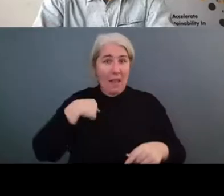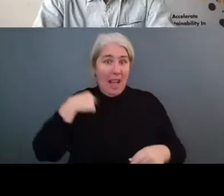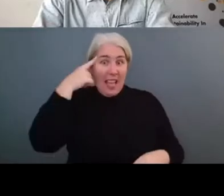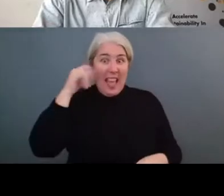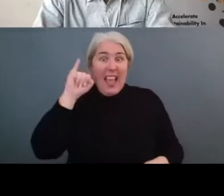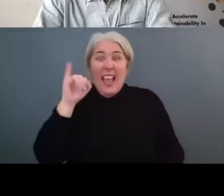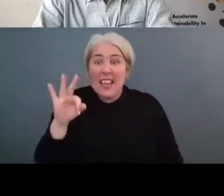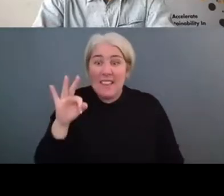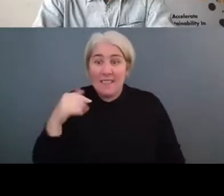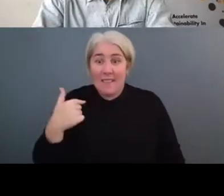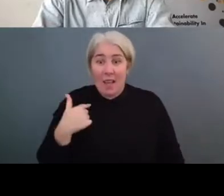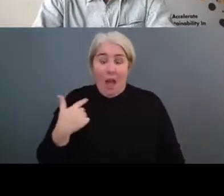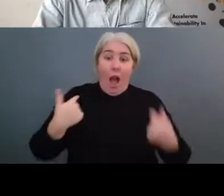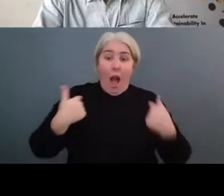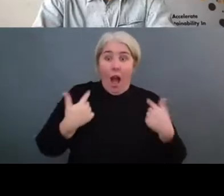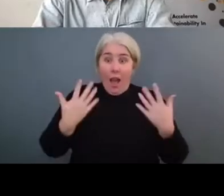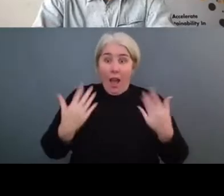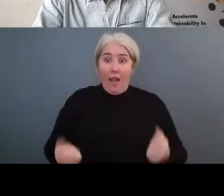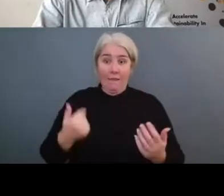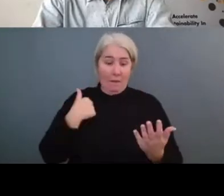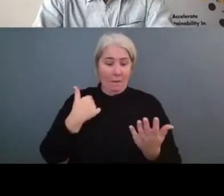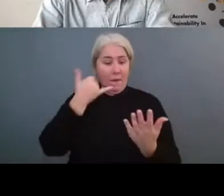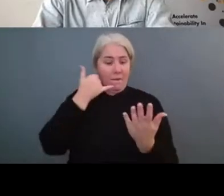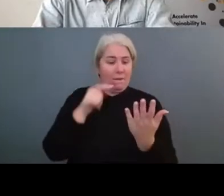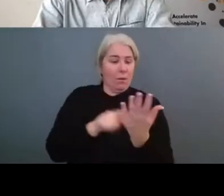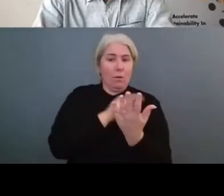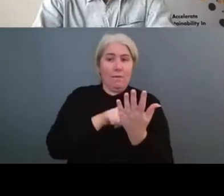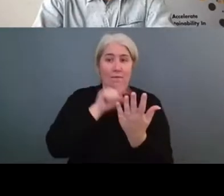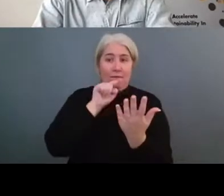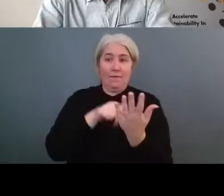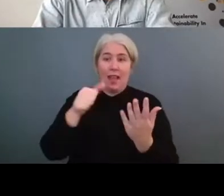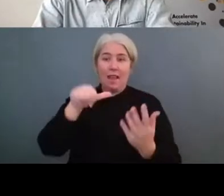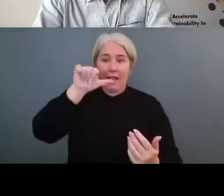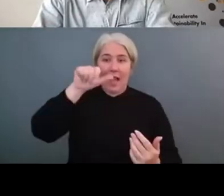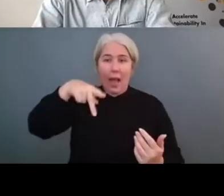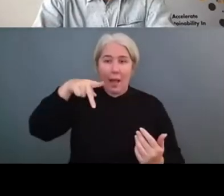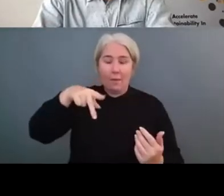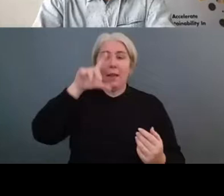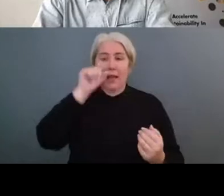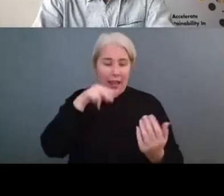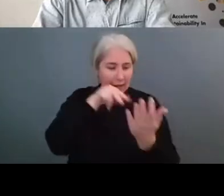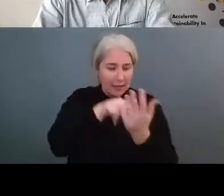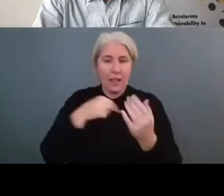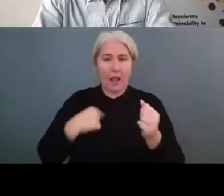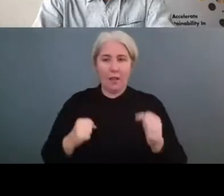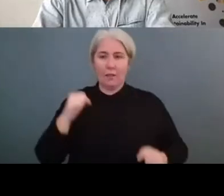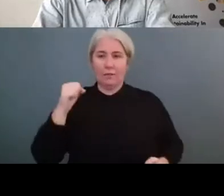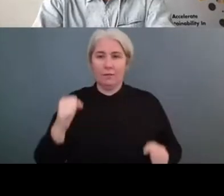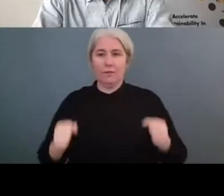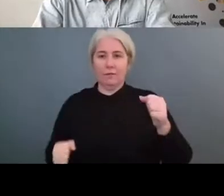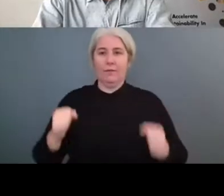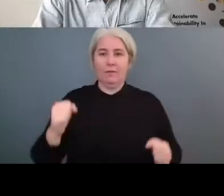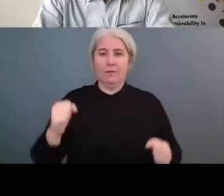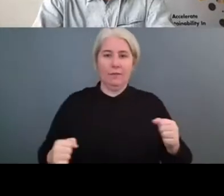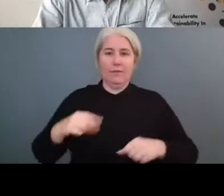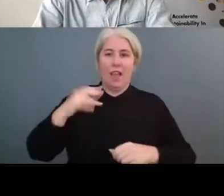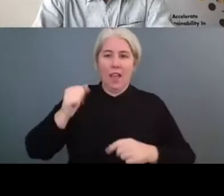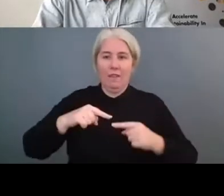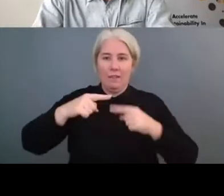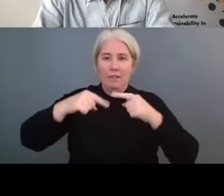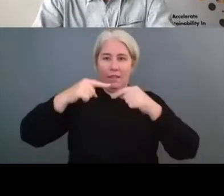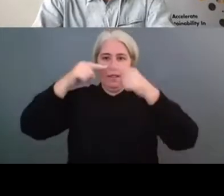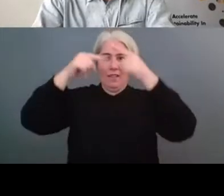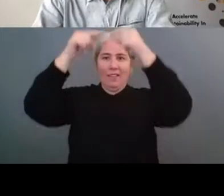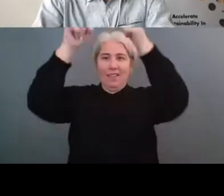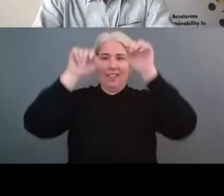I have an app to see what I eat, if I'm walking enough, if I'm working out enough. I mean, that's for the